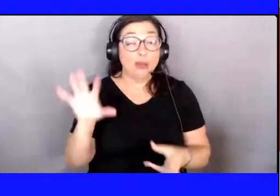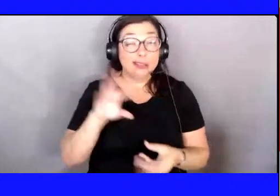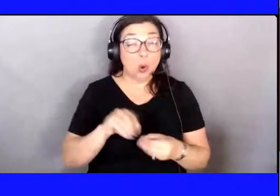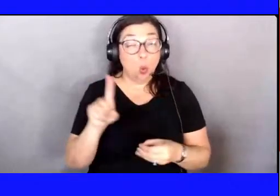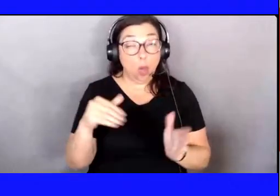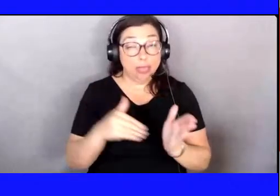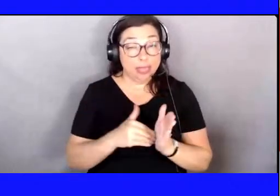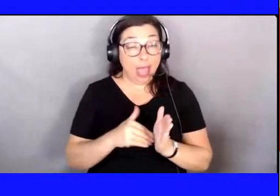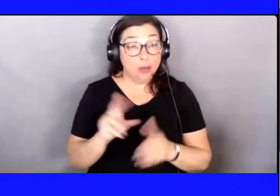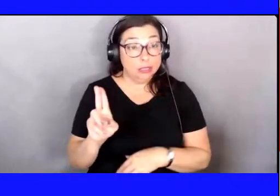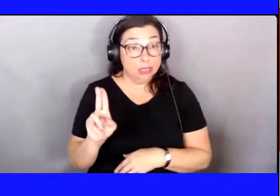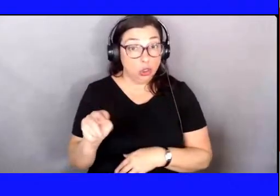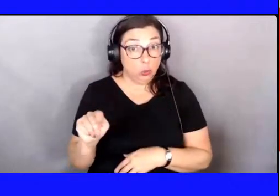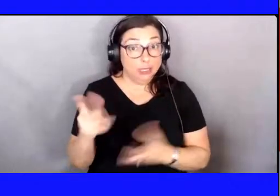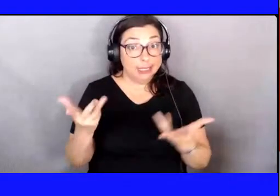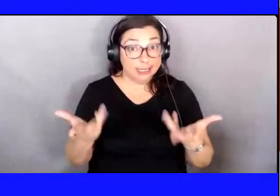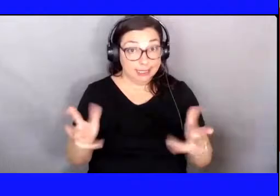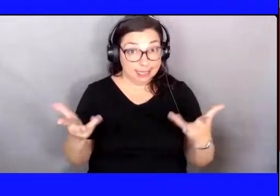units completed.